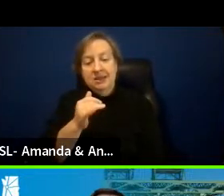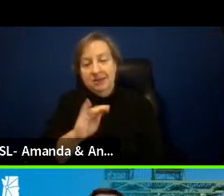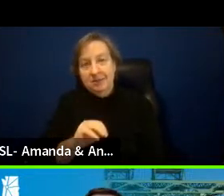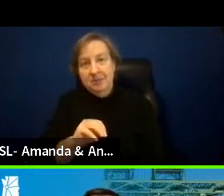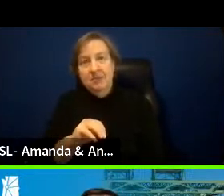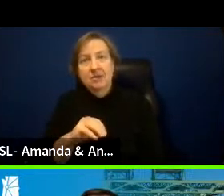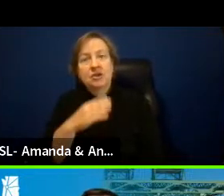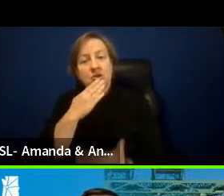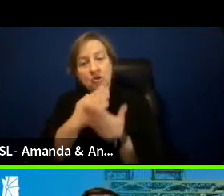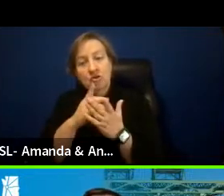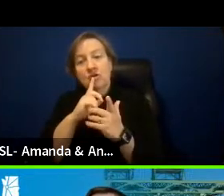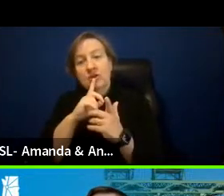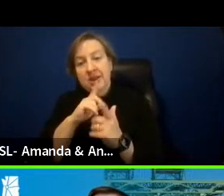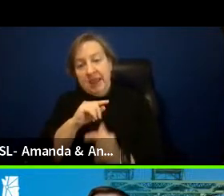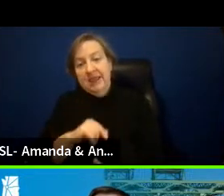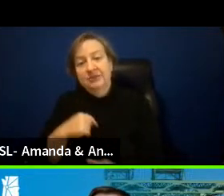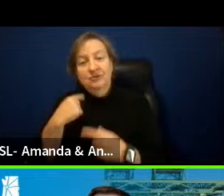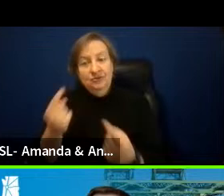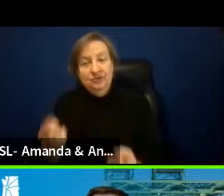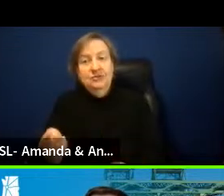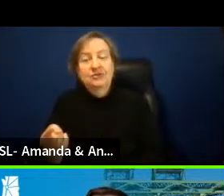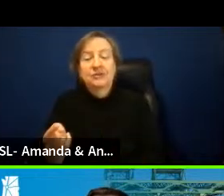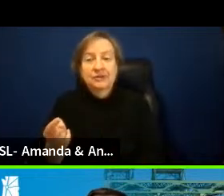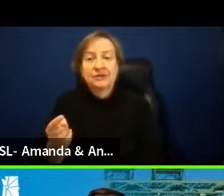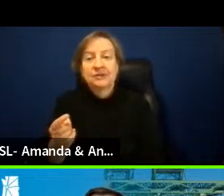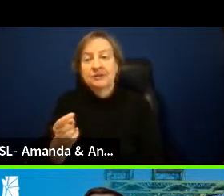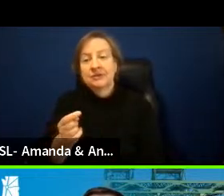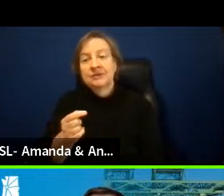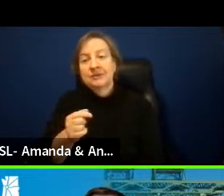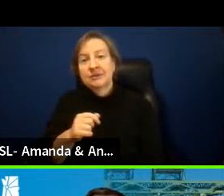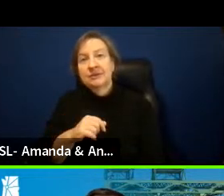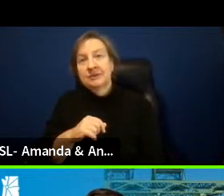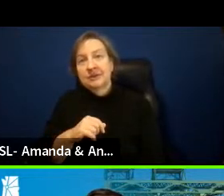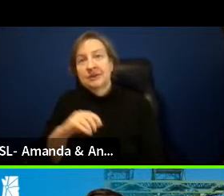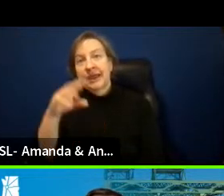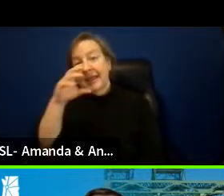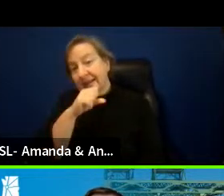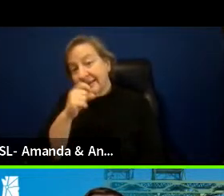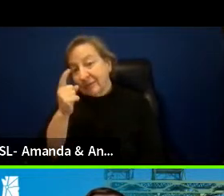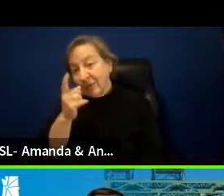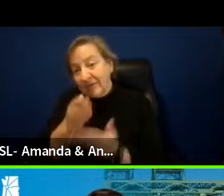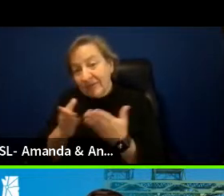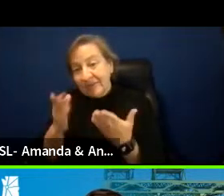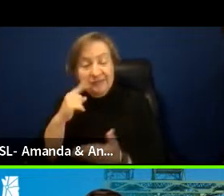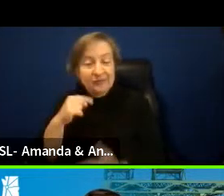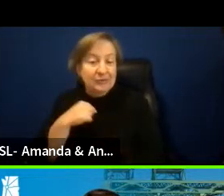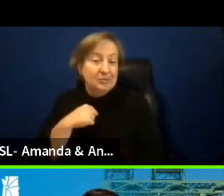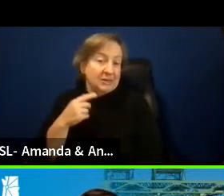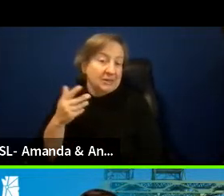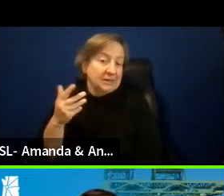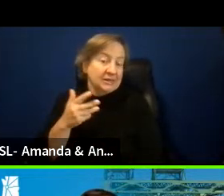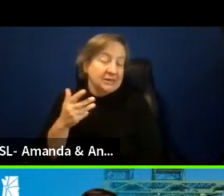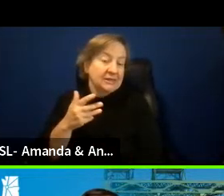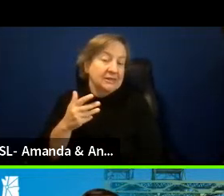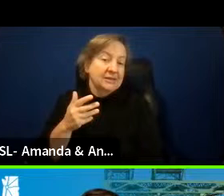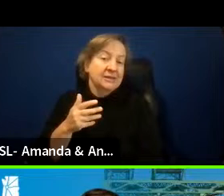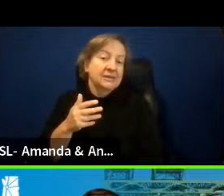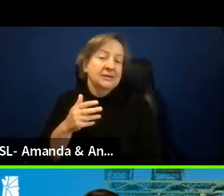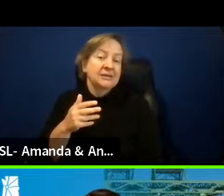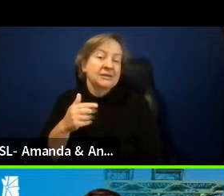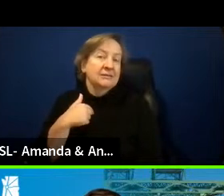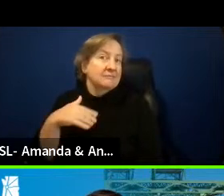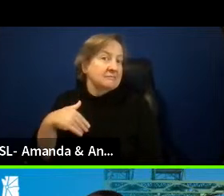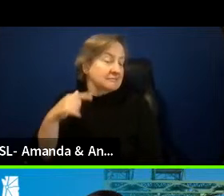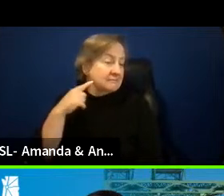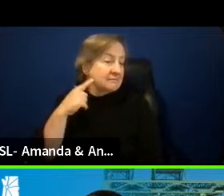All good answers so far. I guess one thing for me might be, that I haven't heard, but